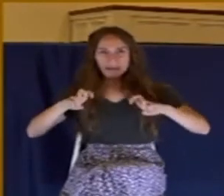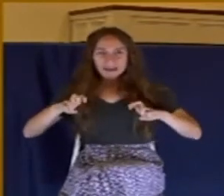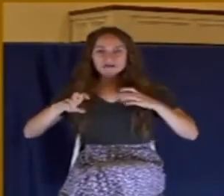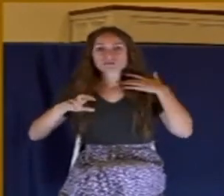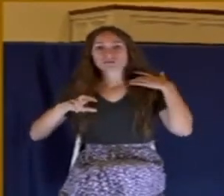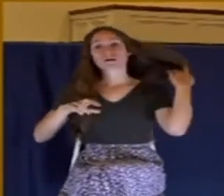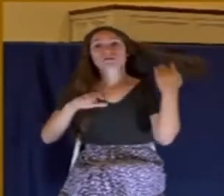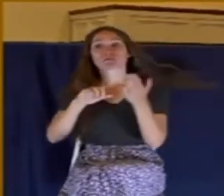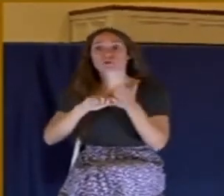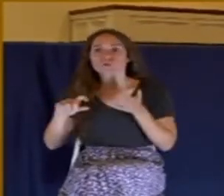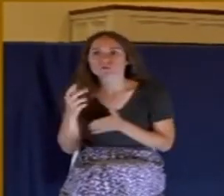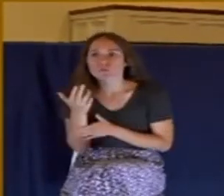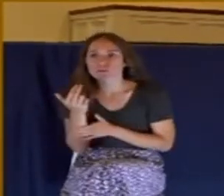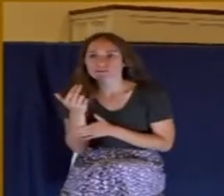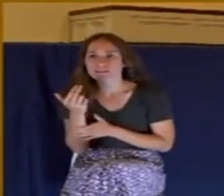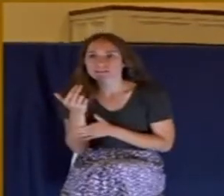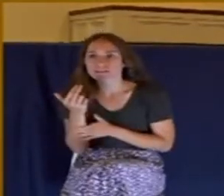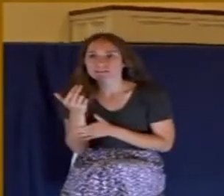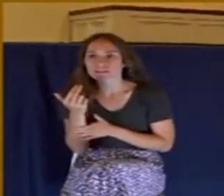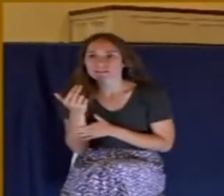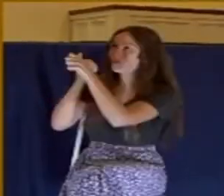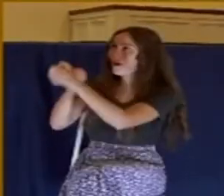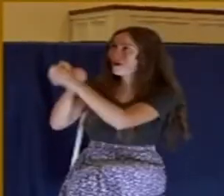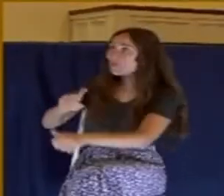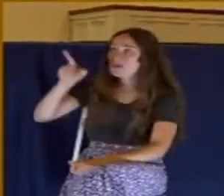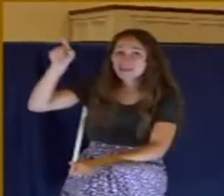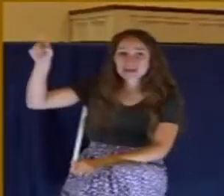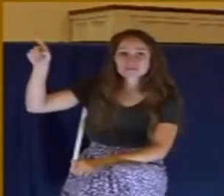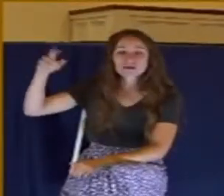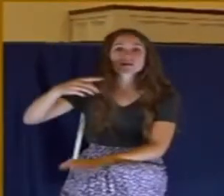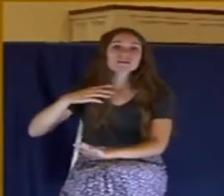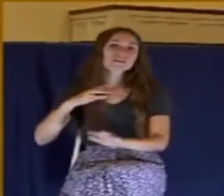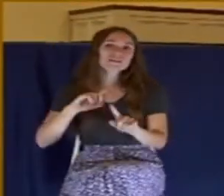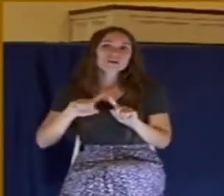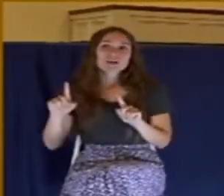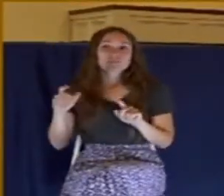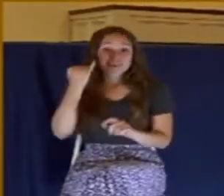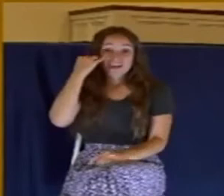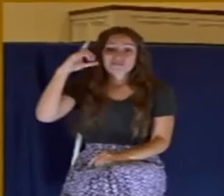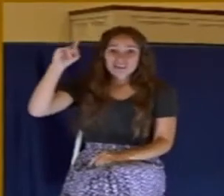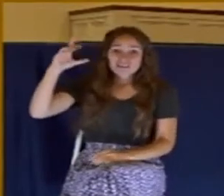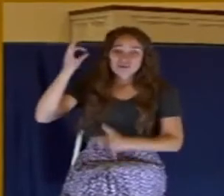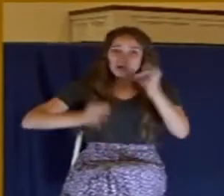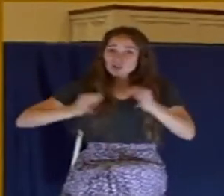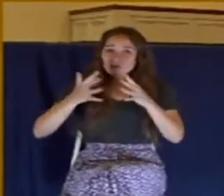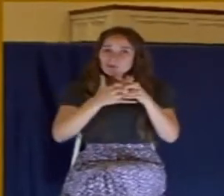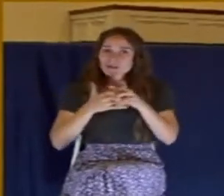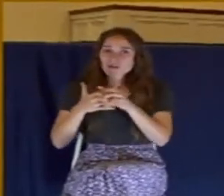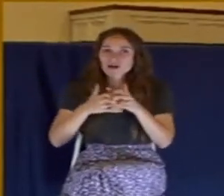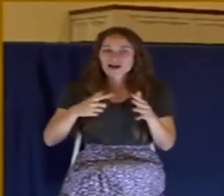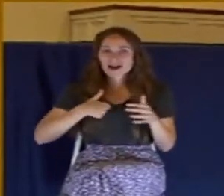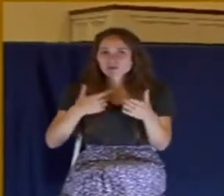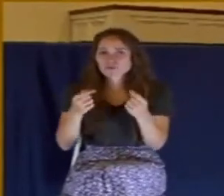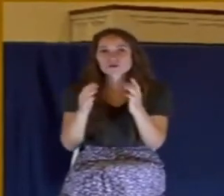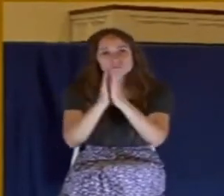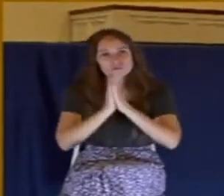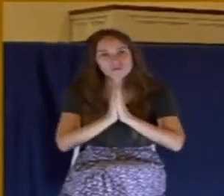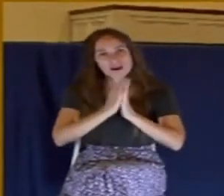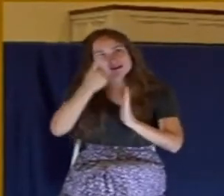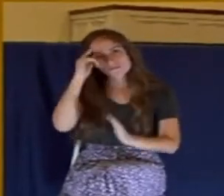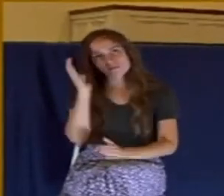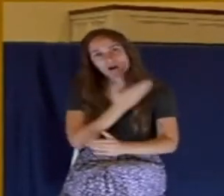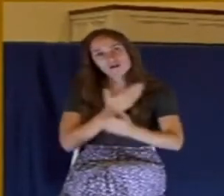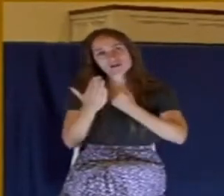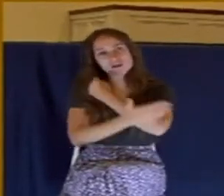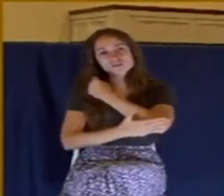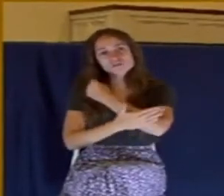suffer as a murderer, as a judging America." I pray for our country. I pray for people in it.